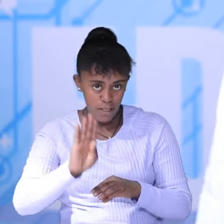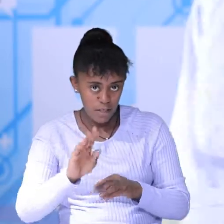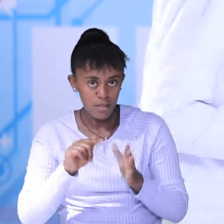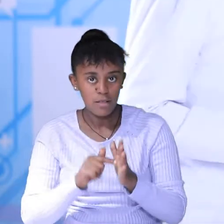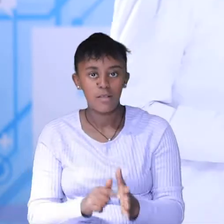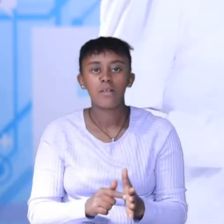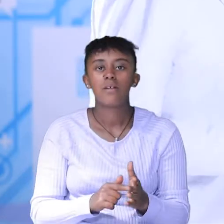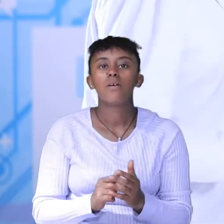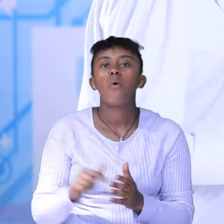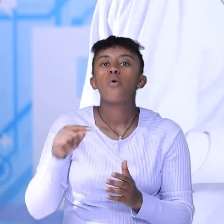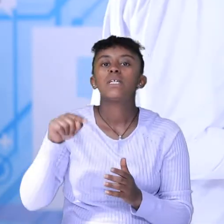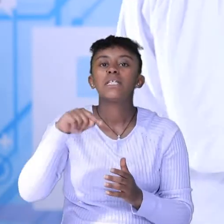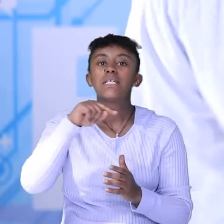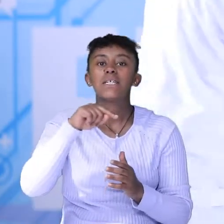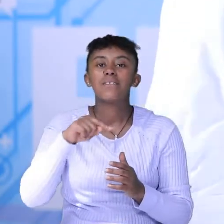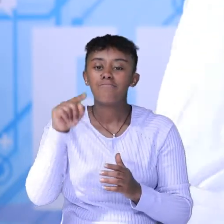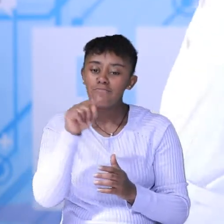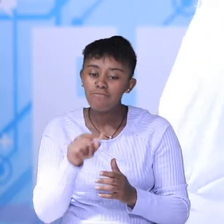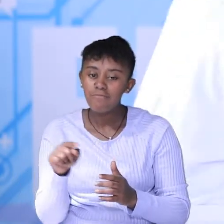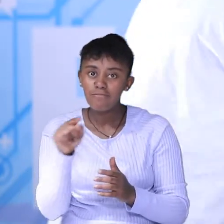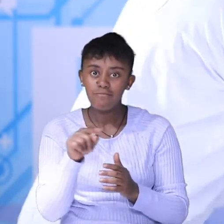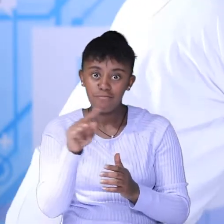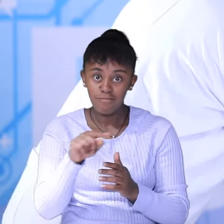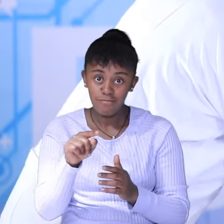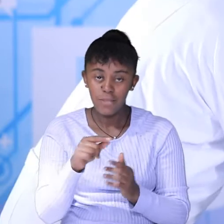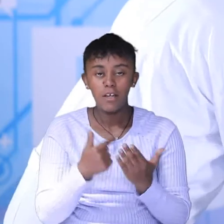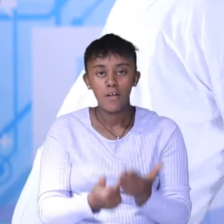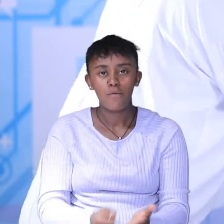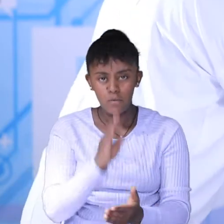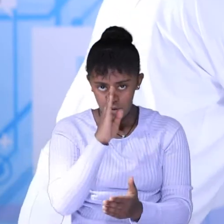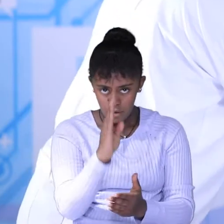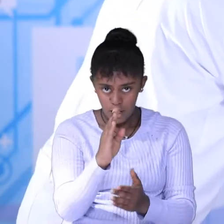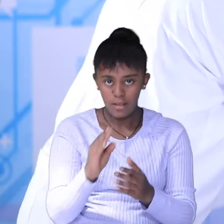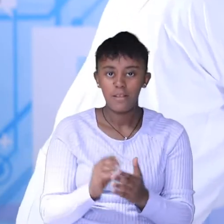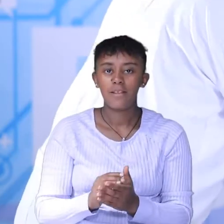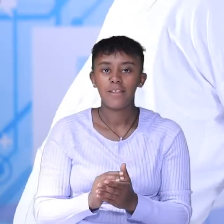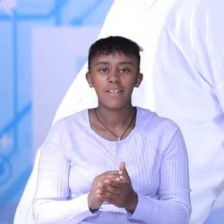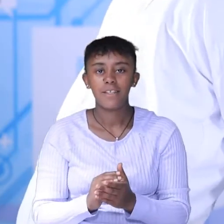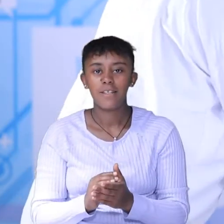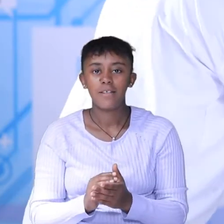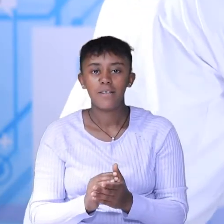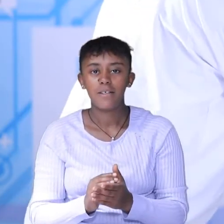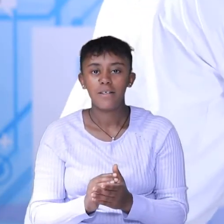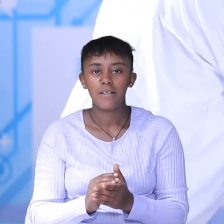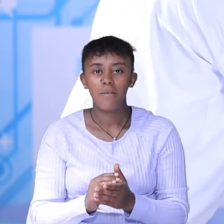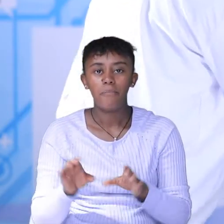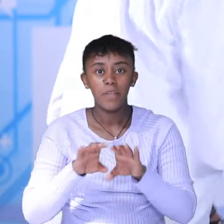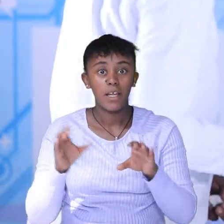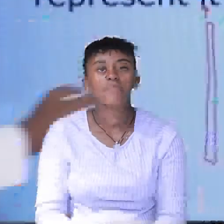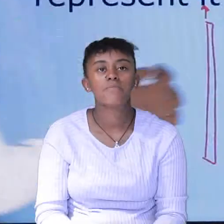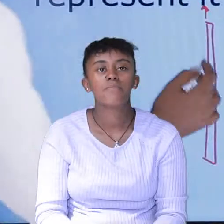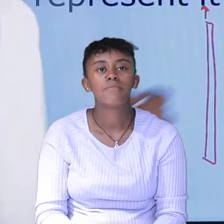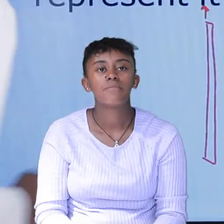is like concentric circle. So if we take straight current carrying conductor, and that straight current carrying